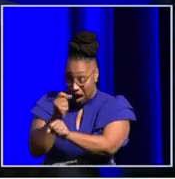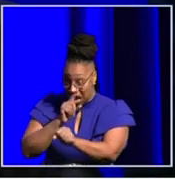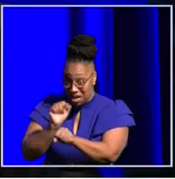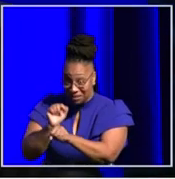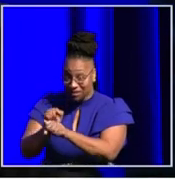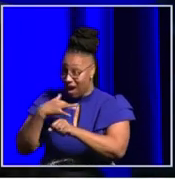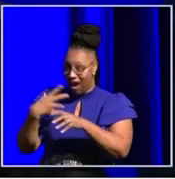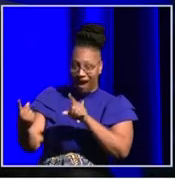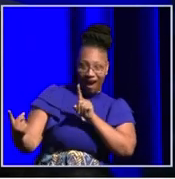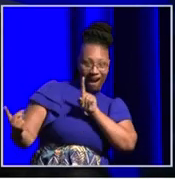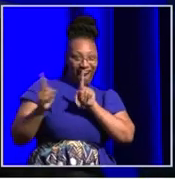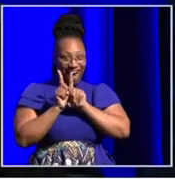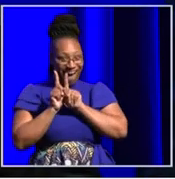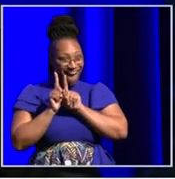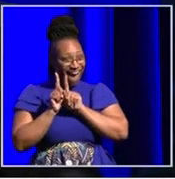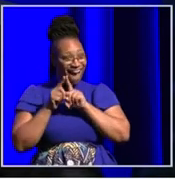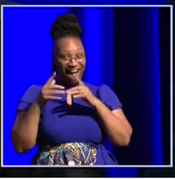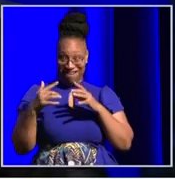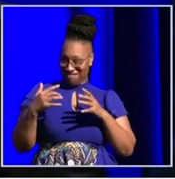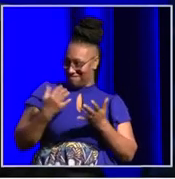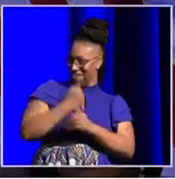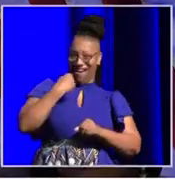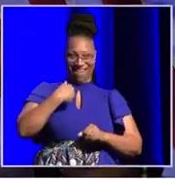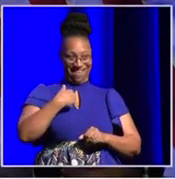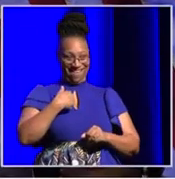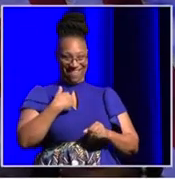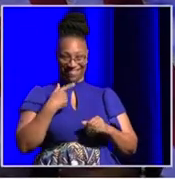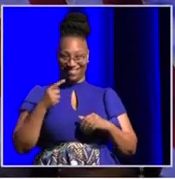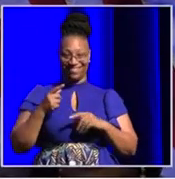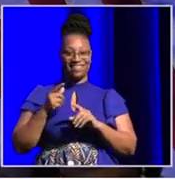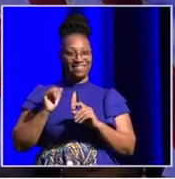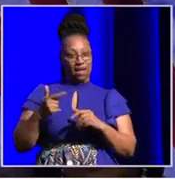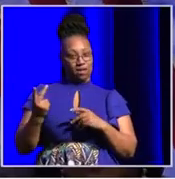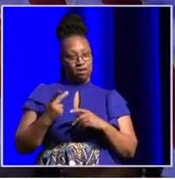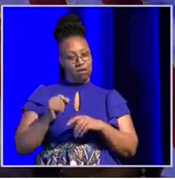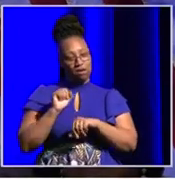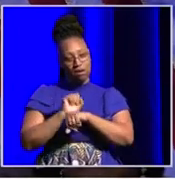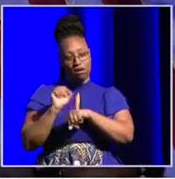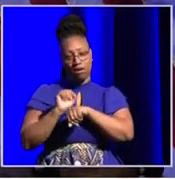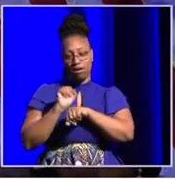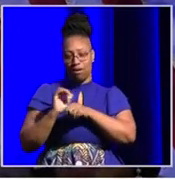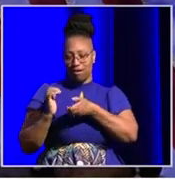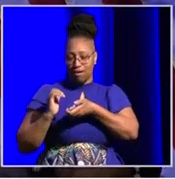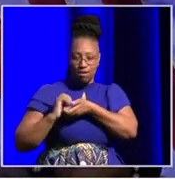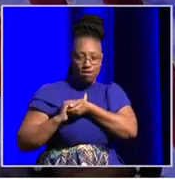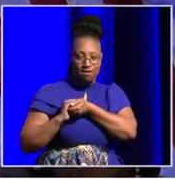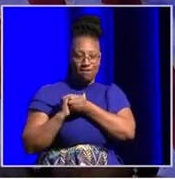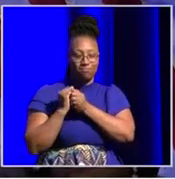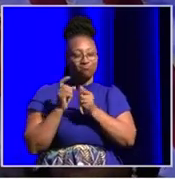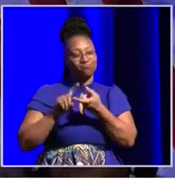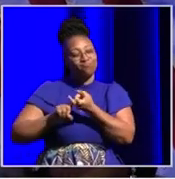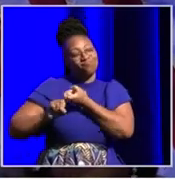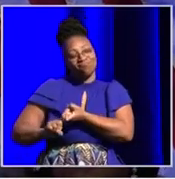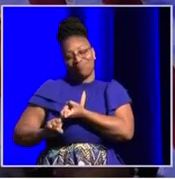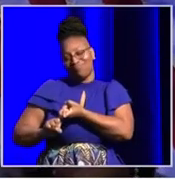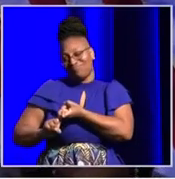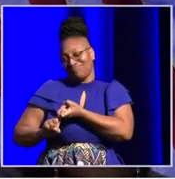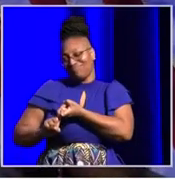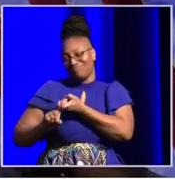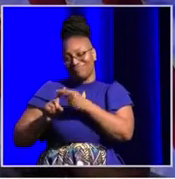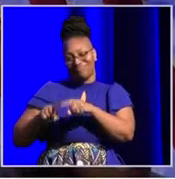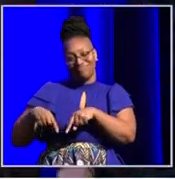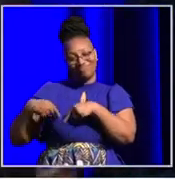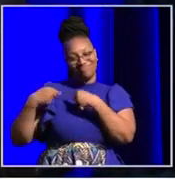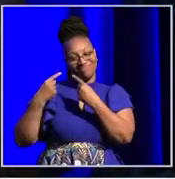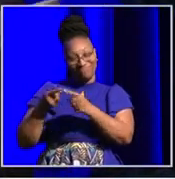invaluable member of my team, a close and trusted friend, and now she serves her city again as an administrative law judge. I'm very proud of you, Nicole,